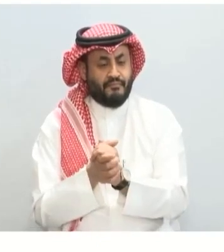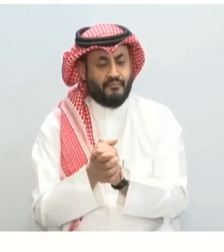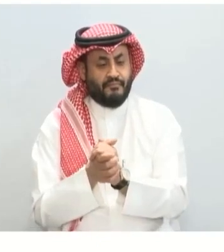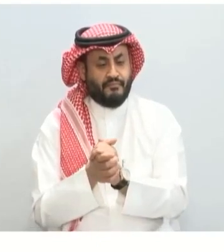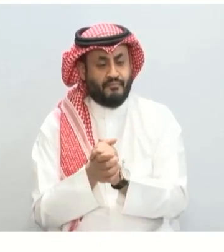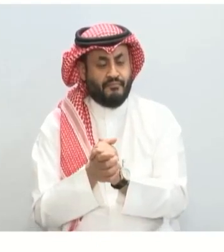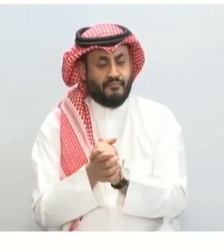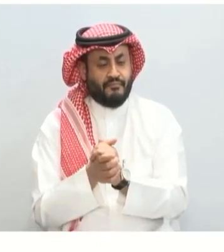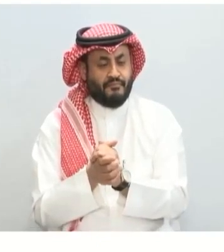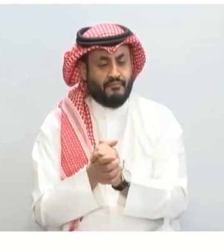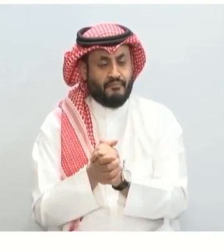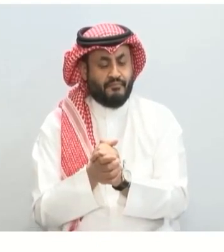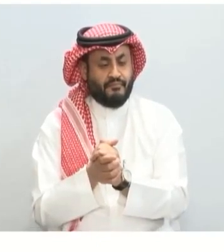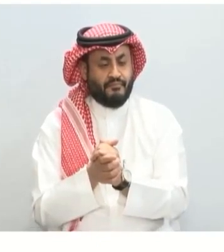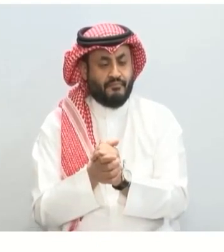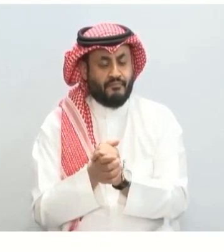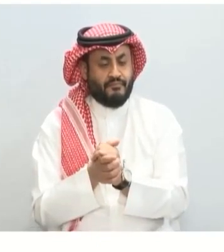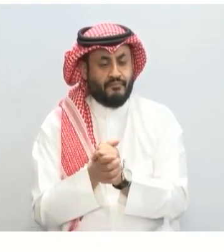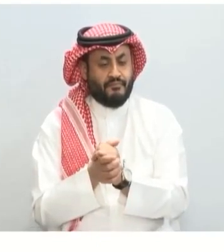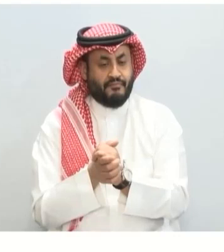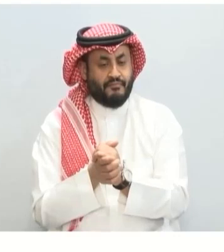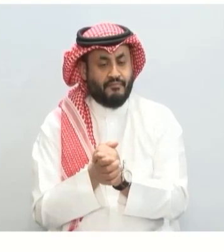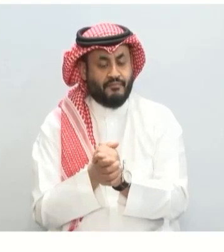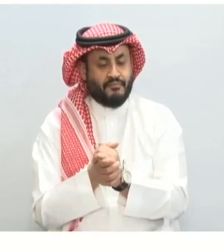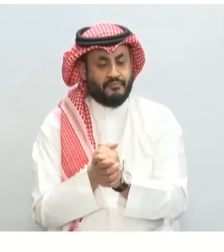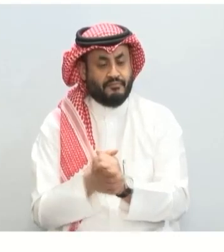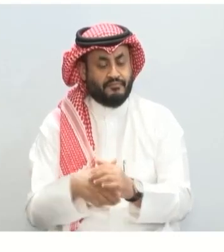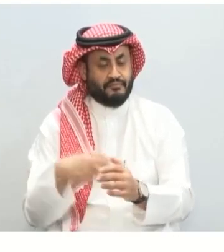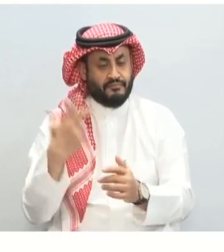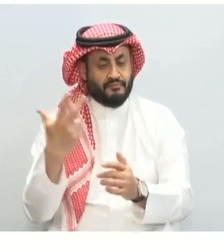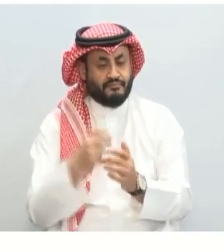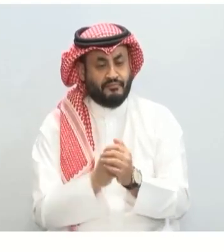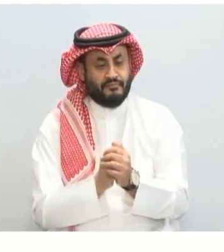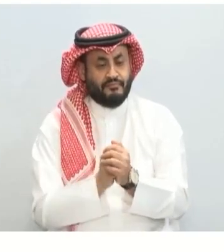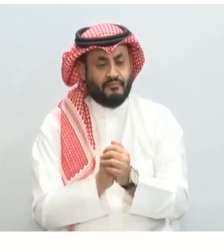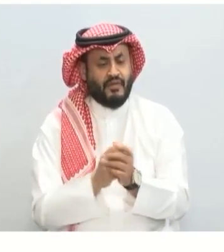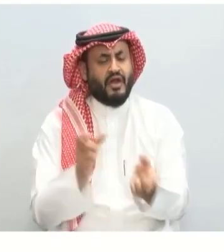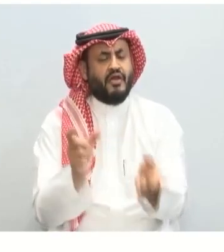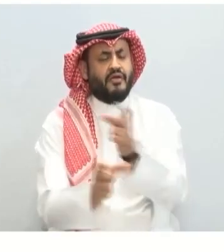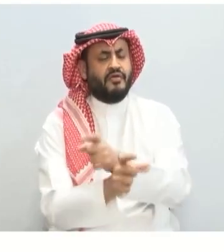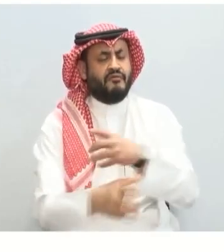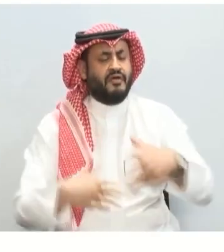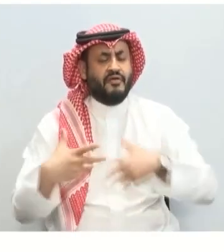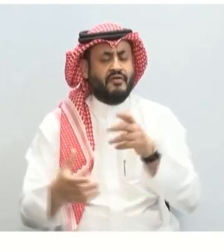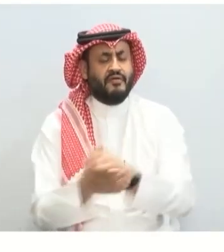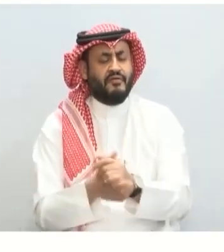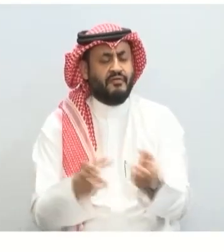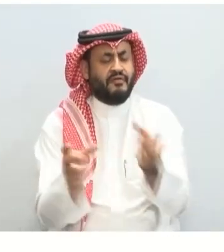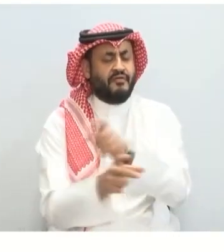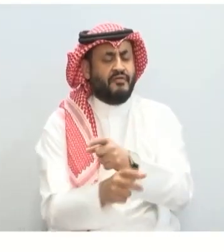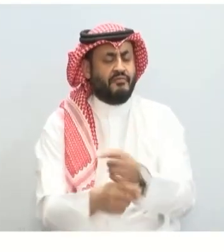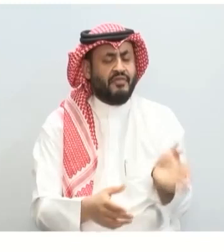she prepared four foods. Number three, what change of attitude does Nawal